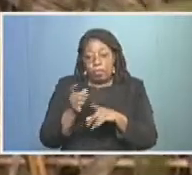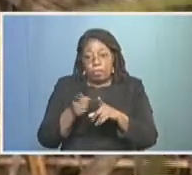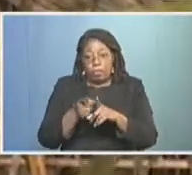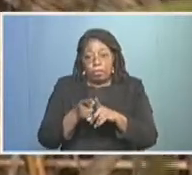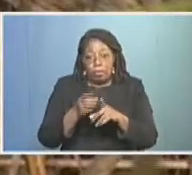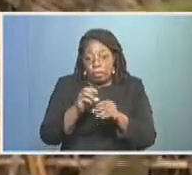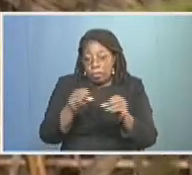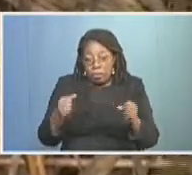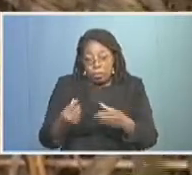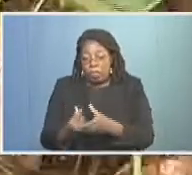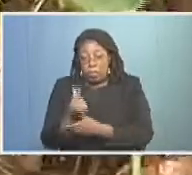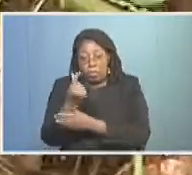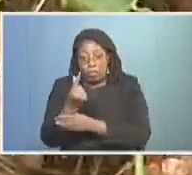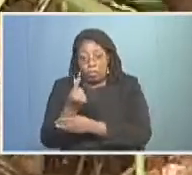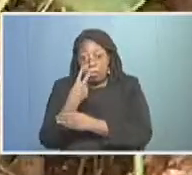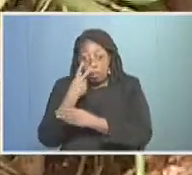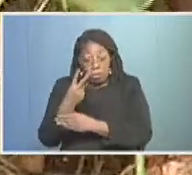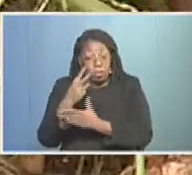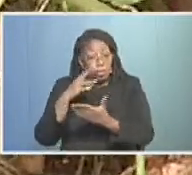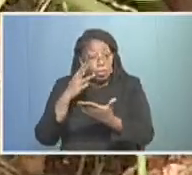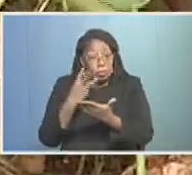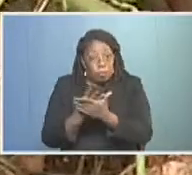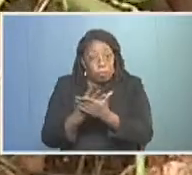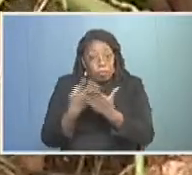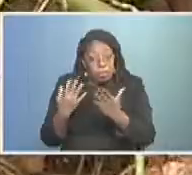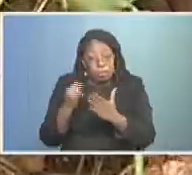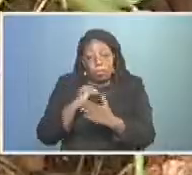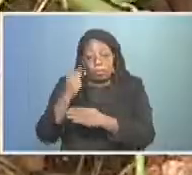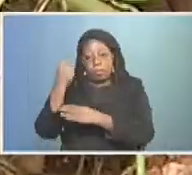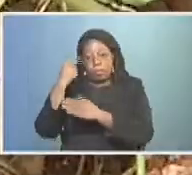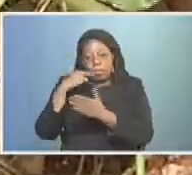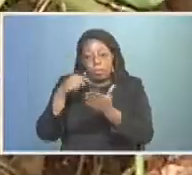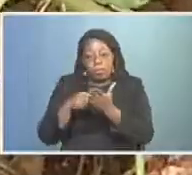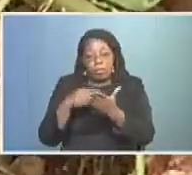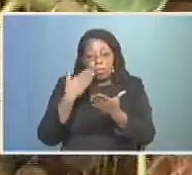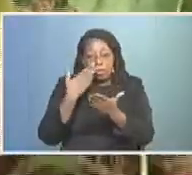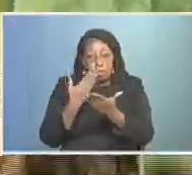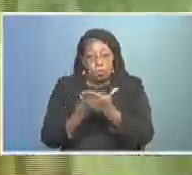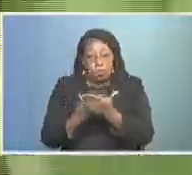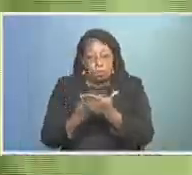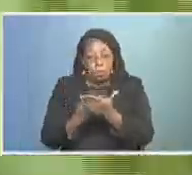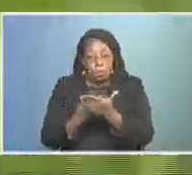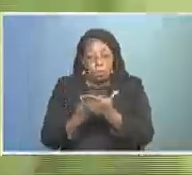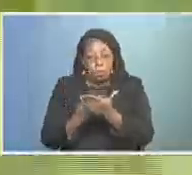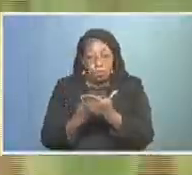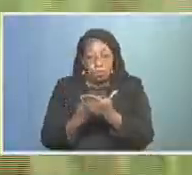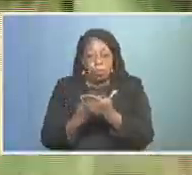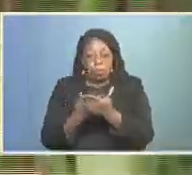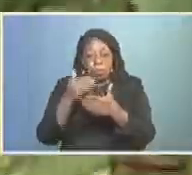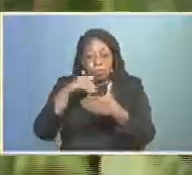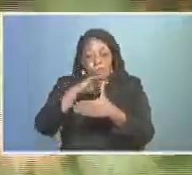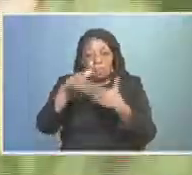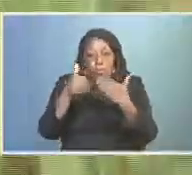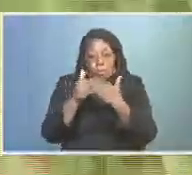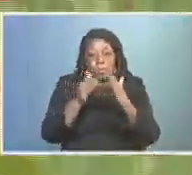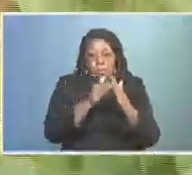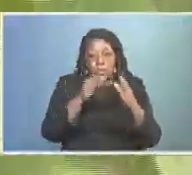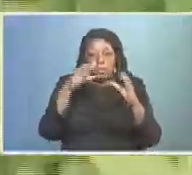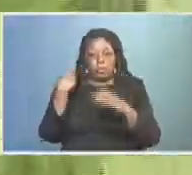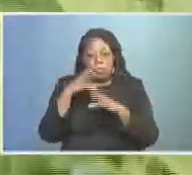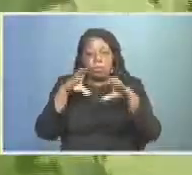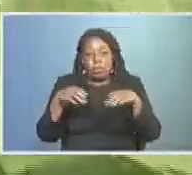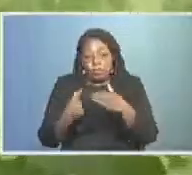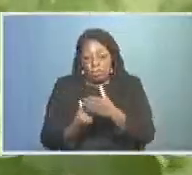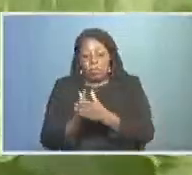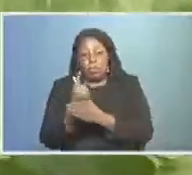the watermelons are looking very well. And I think this is a good thing that in all of our communities we can do. And we want